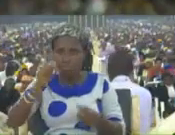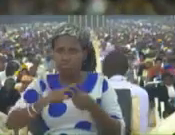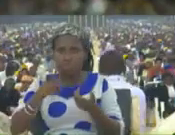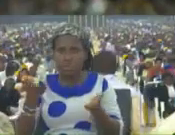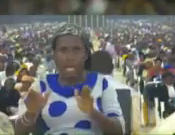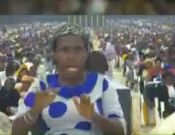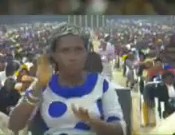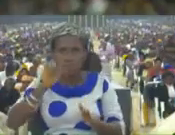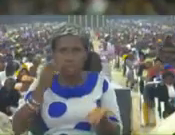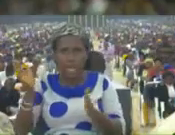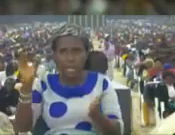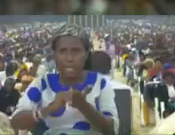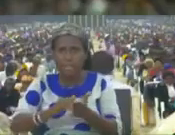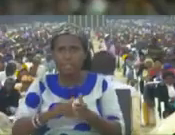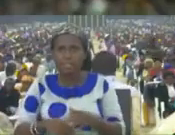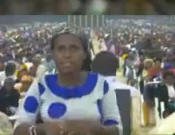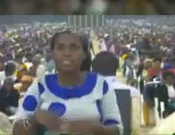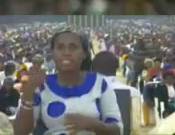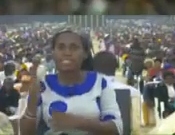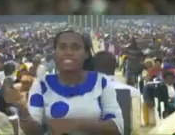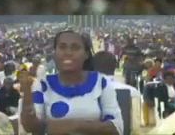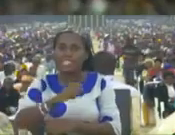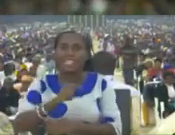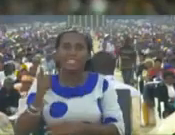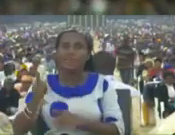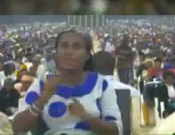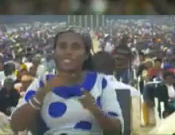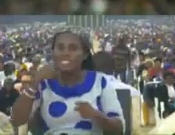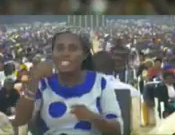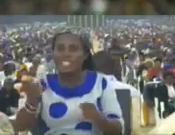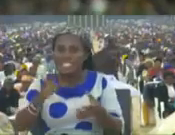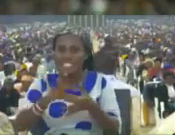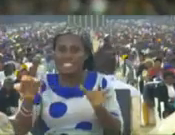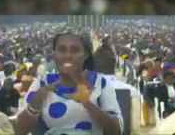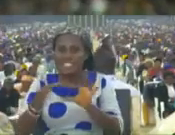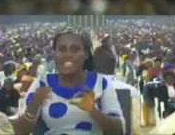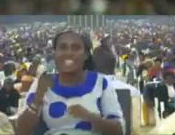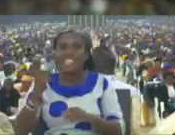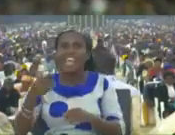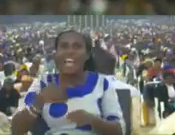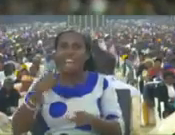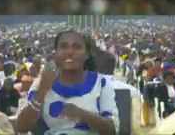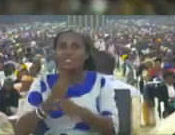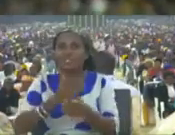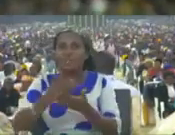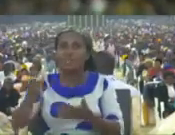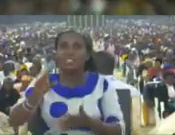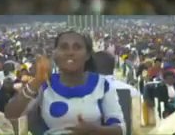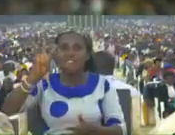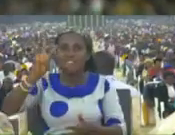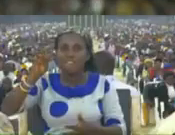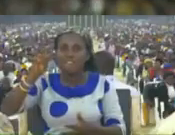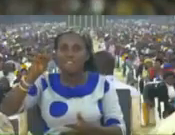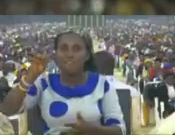The day he was telling the story, he has just bought 14 cars in a day